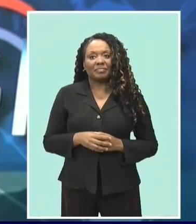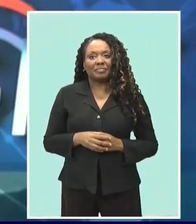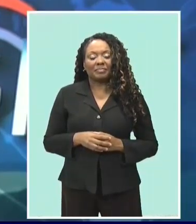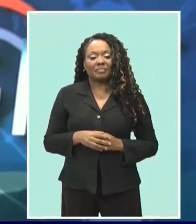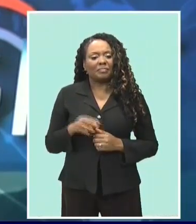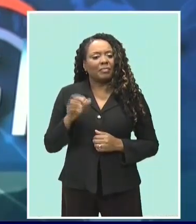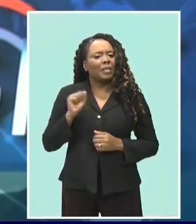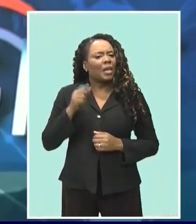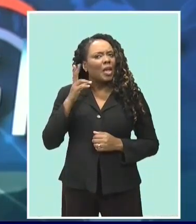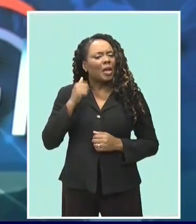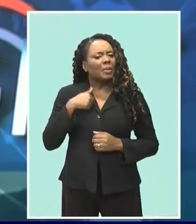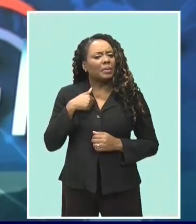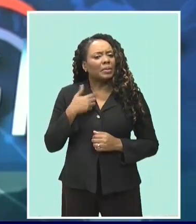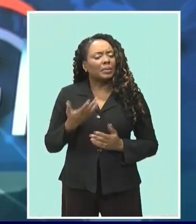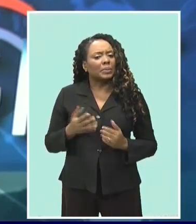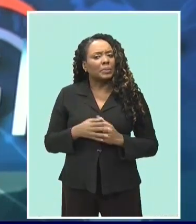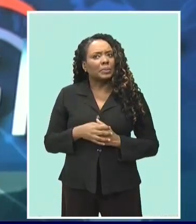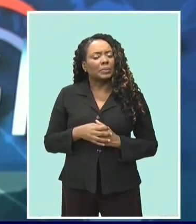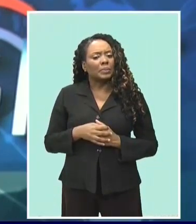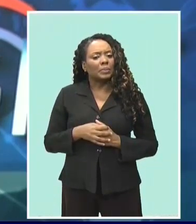Lisa, can you hear me?